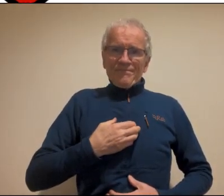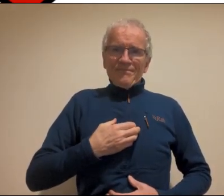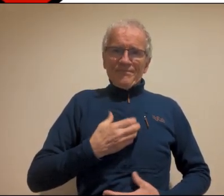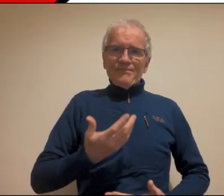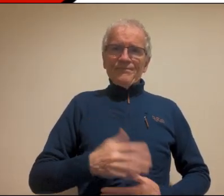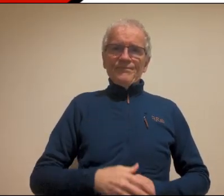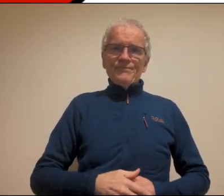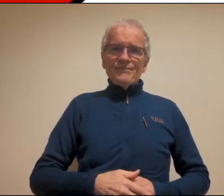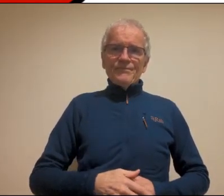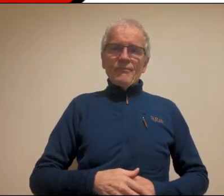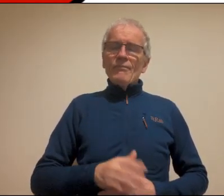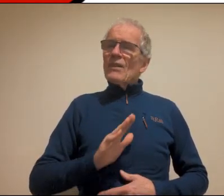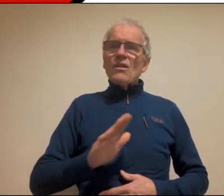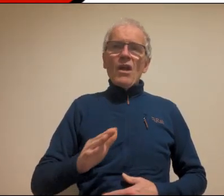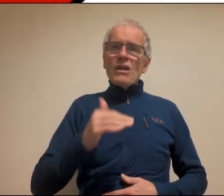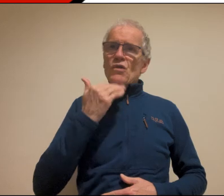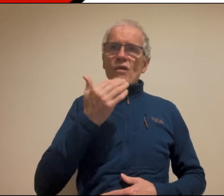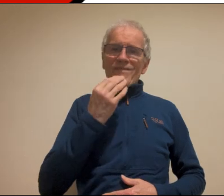swelling,